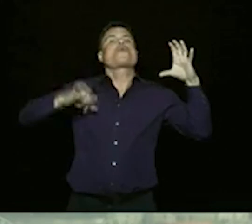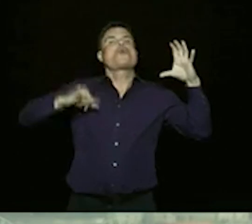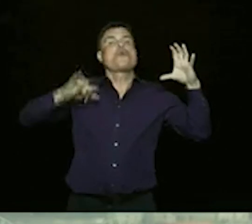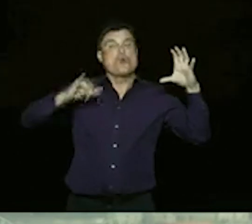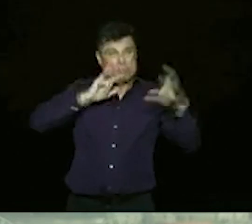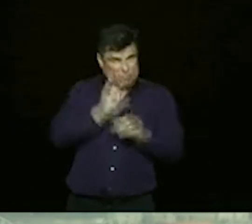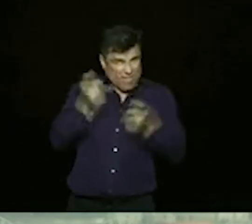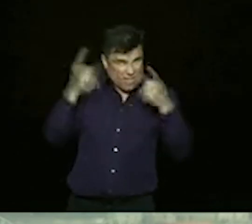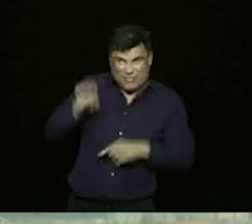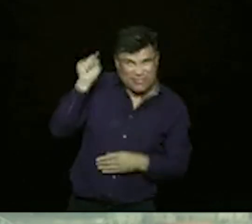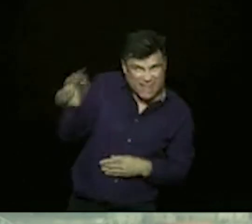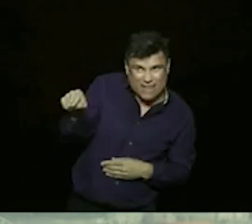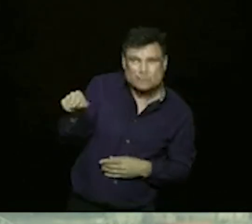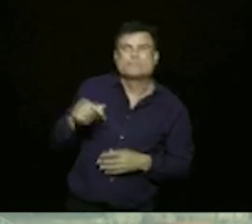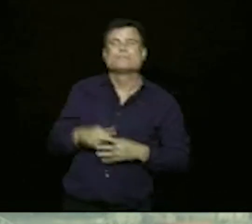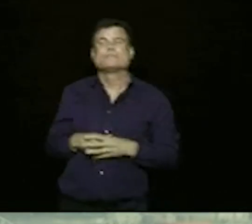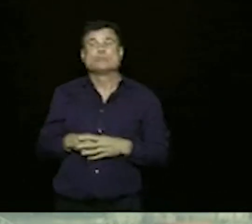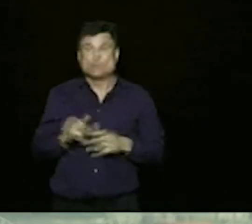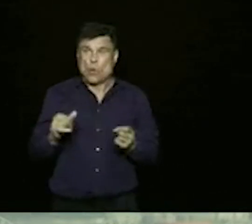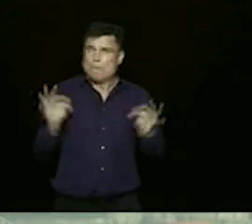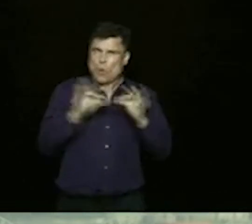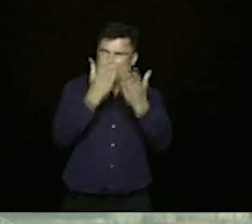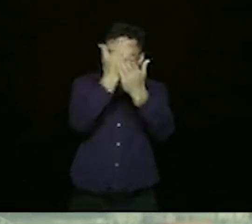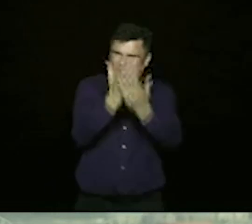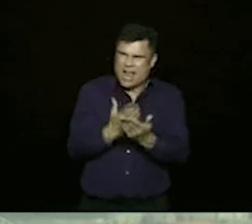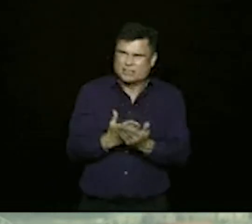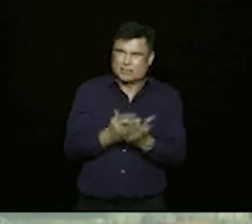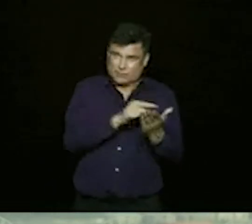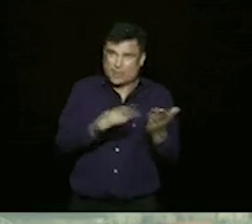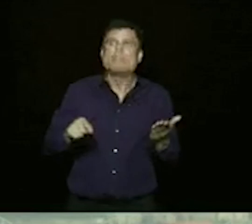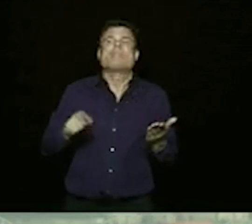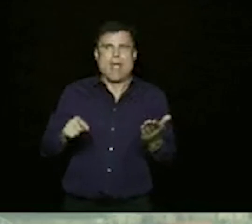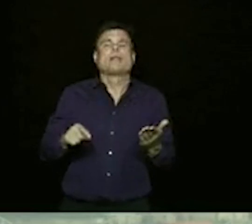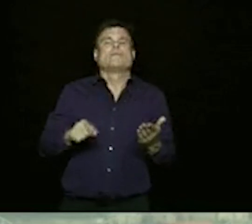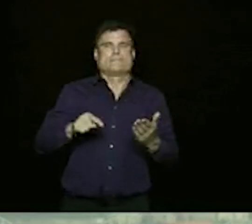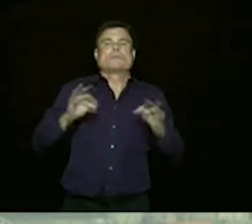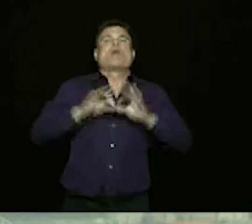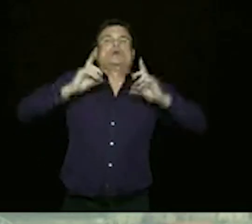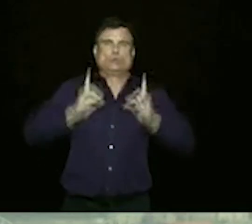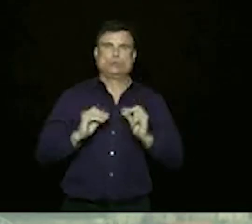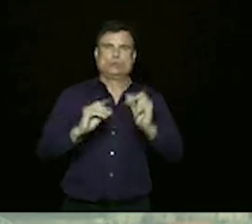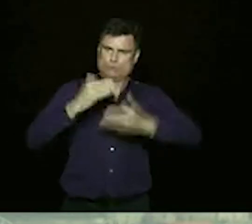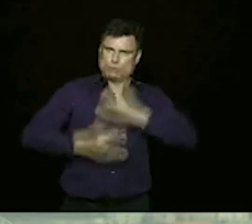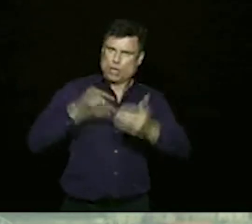So those issues, once specifically determined, they will absolutely be provided